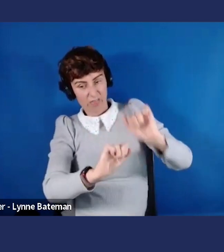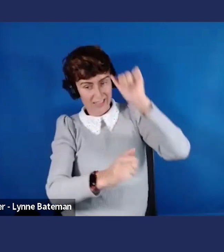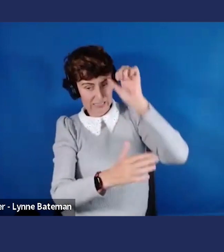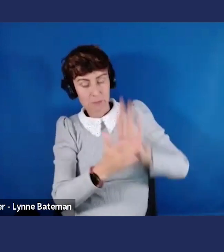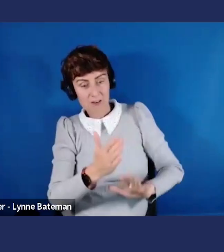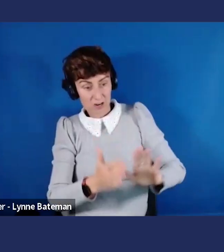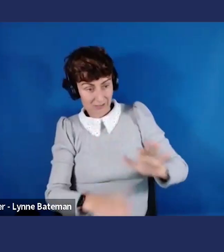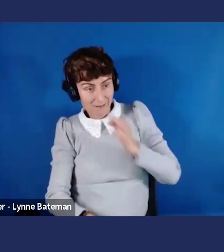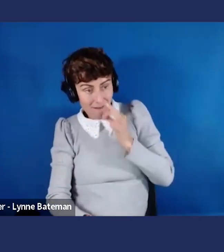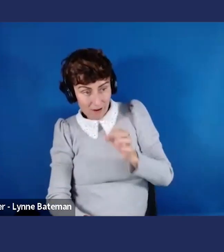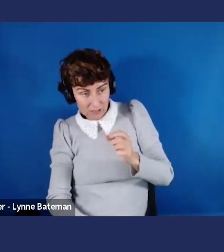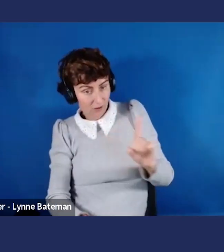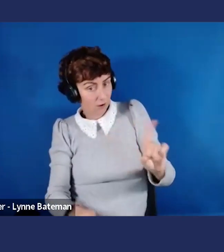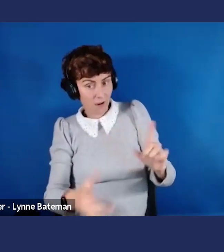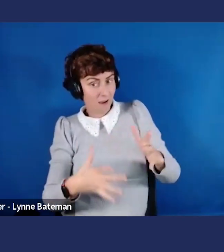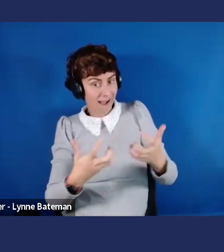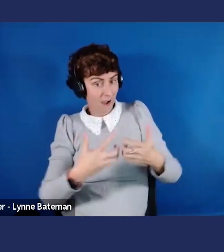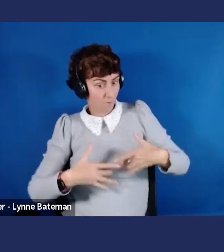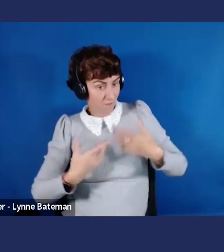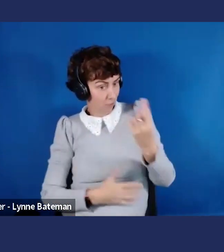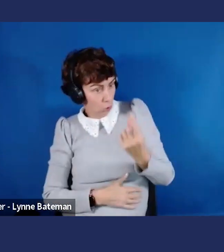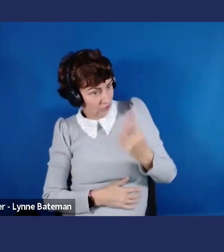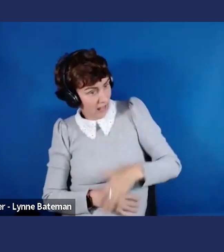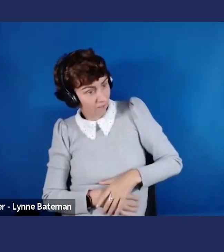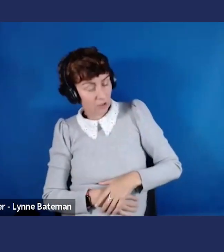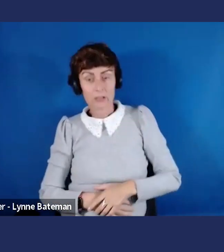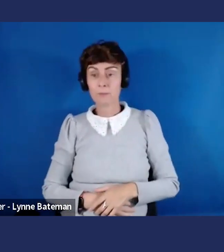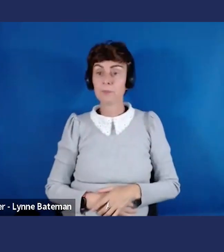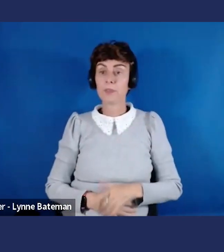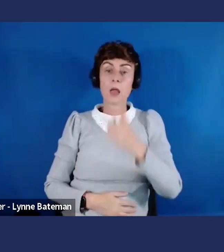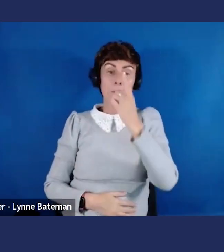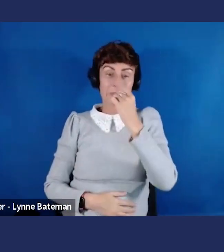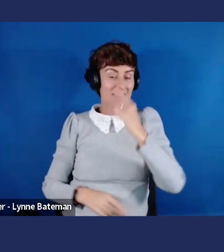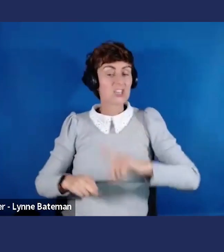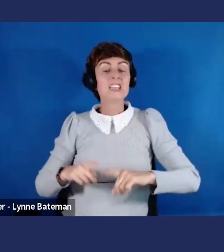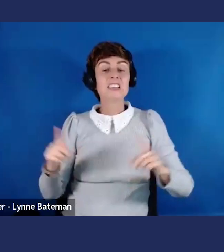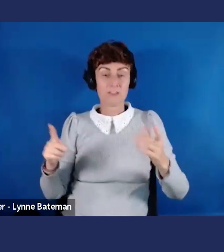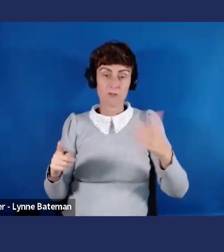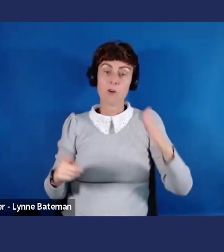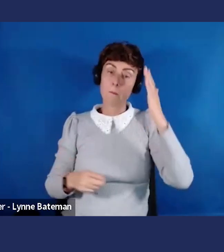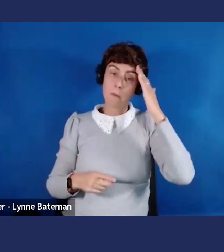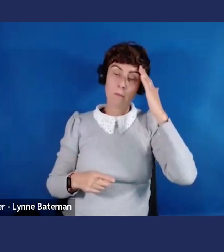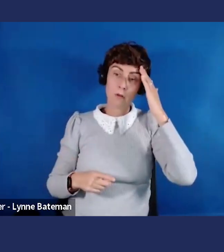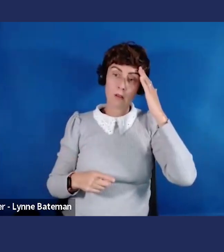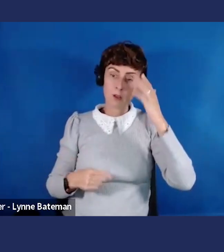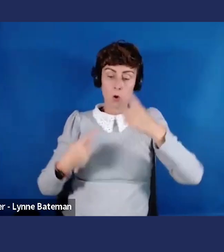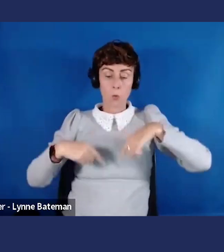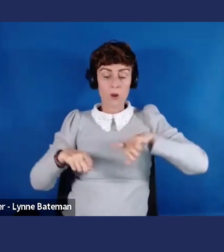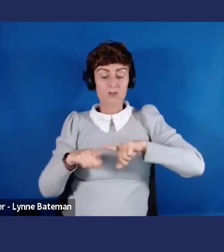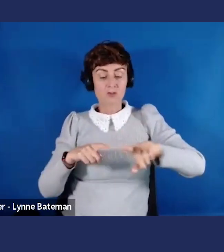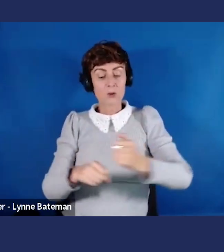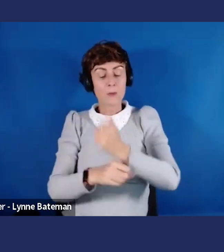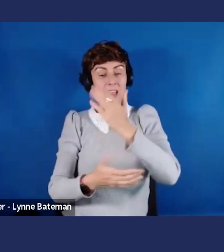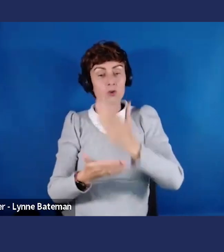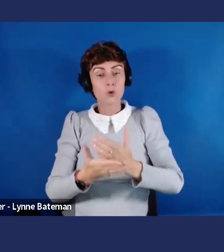and ask them what their experiences are. Potentially, it could be different to mum. Let's try and make sure that we're compassionate